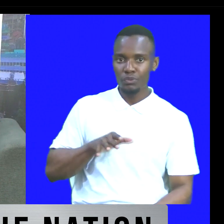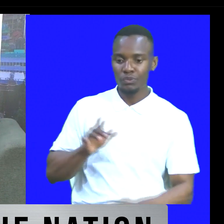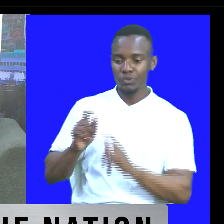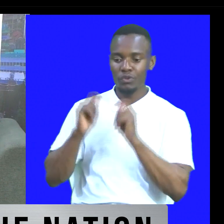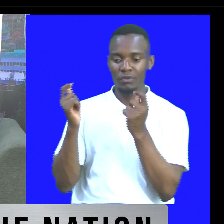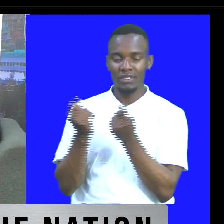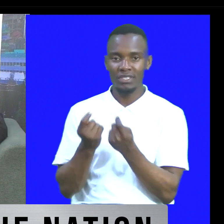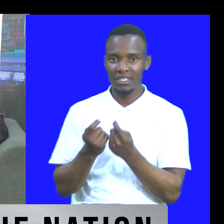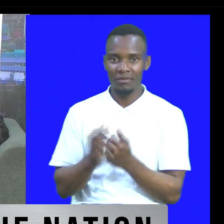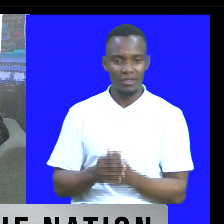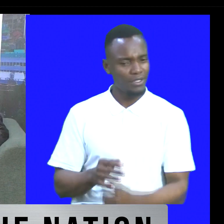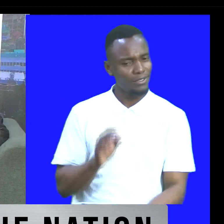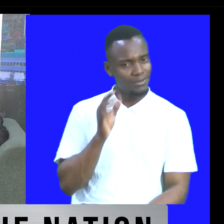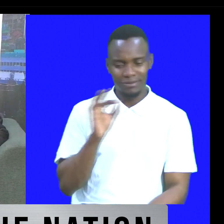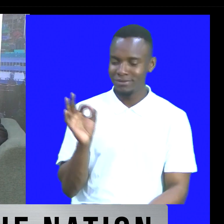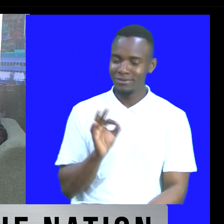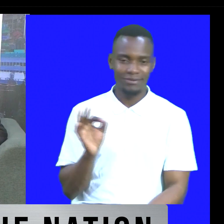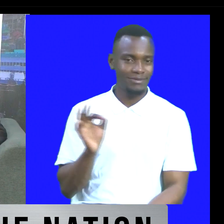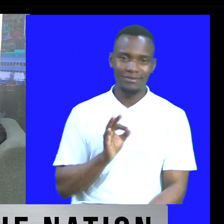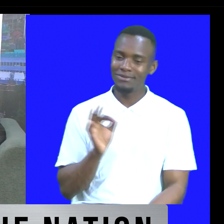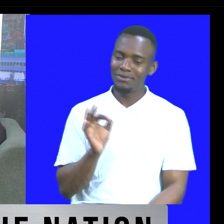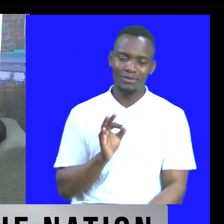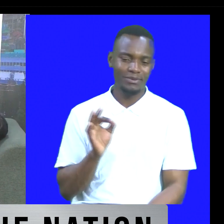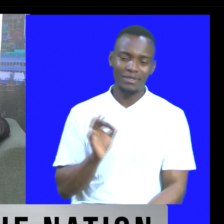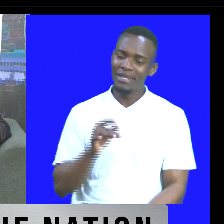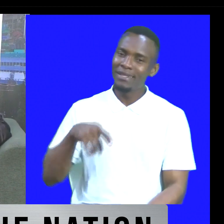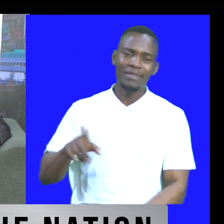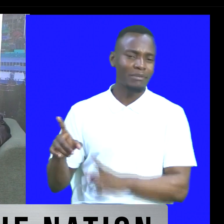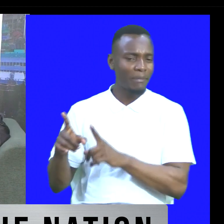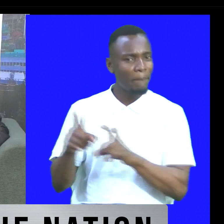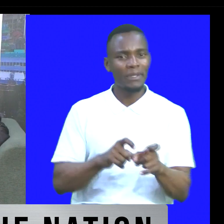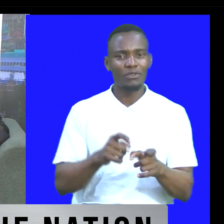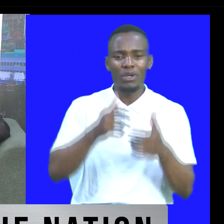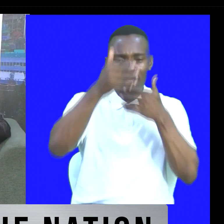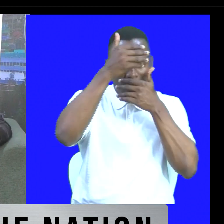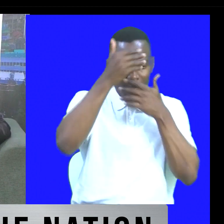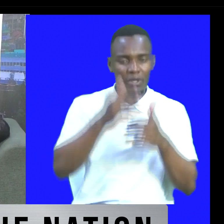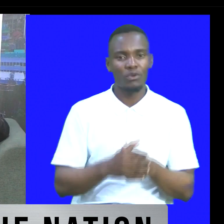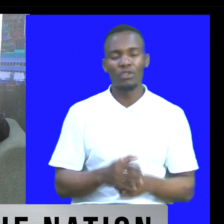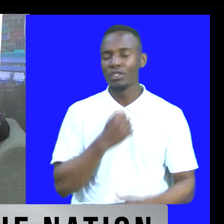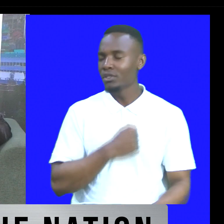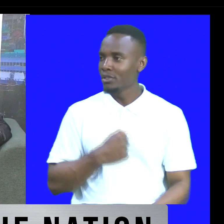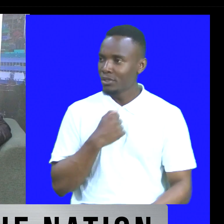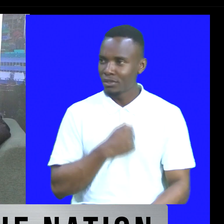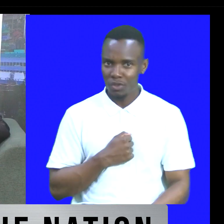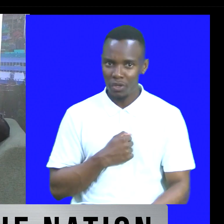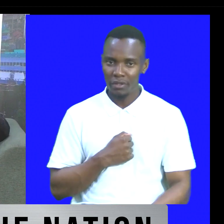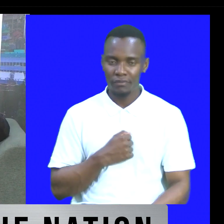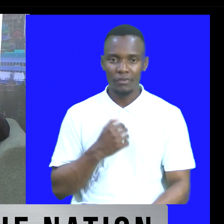Wow, Jonah, Hey! we could not forget the women's team The having soccer. beaten Cameroon. Cameroon The for the World mighty, Cup qualifier.